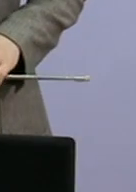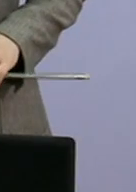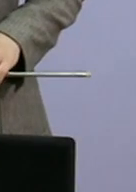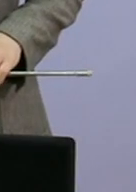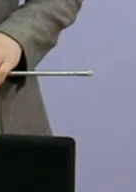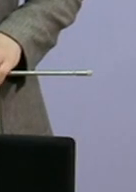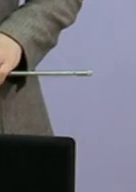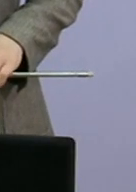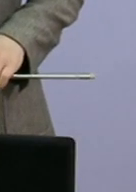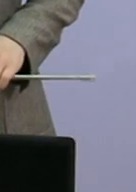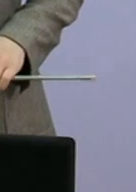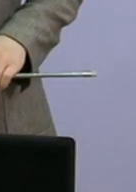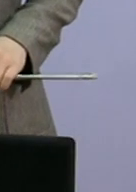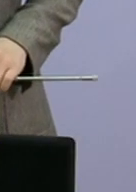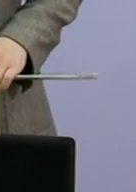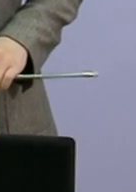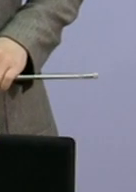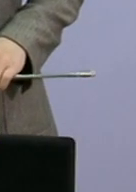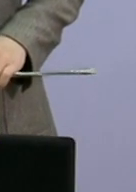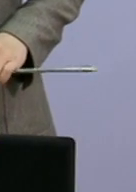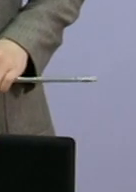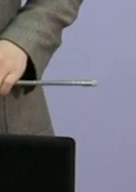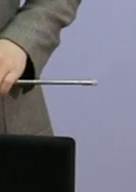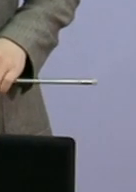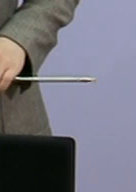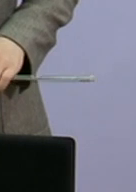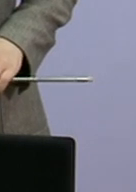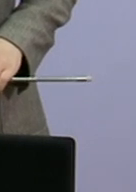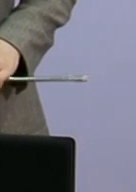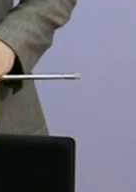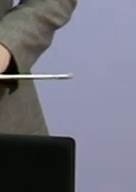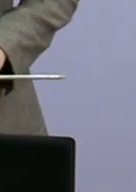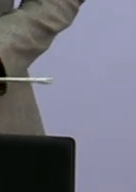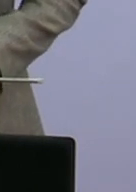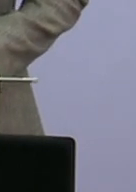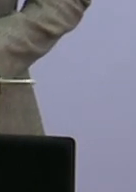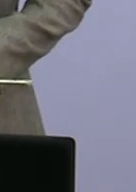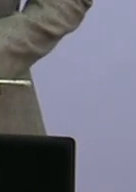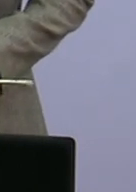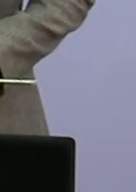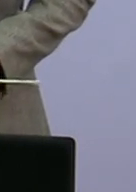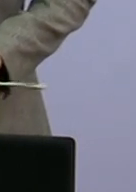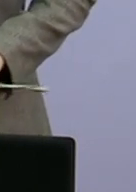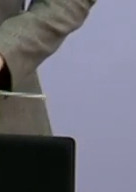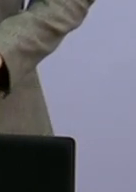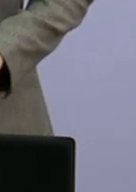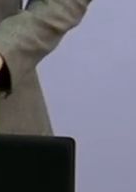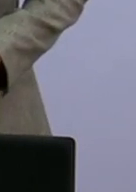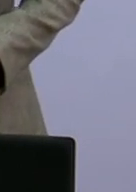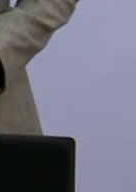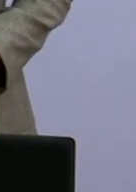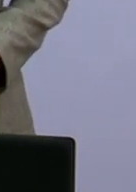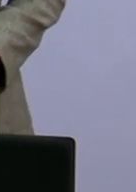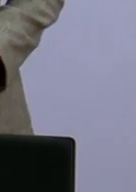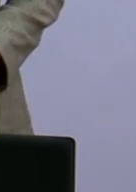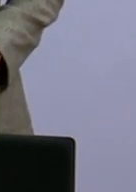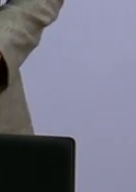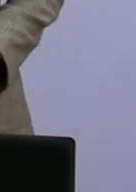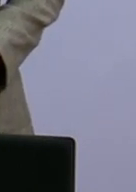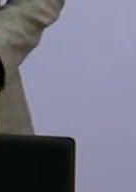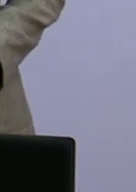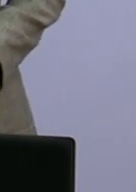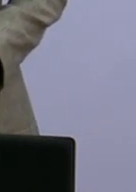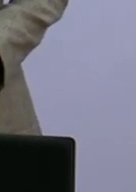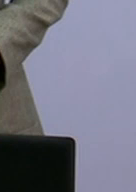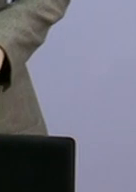Next question. What does Aybek do in the evening? Look at this picture. This